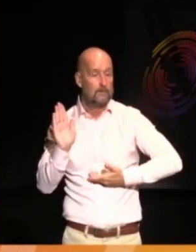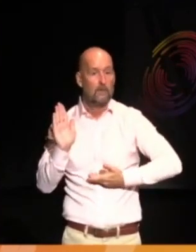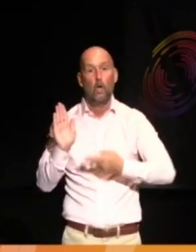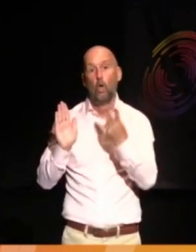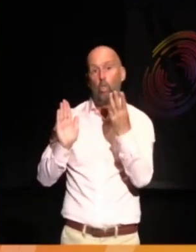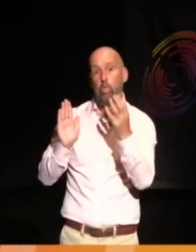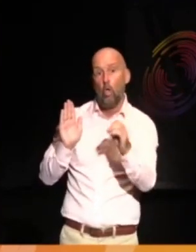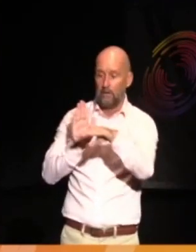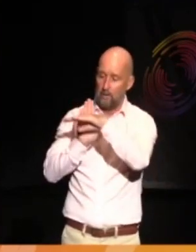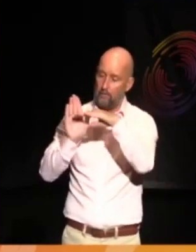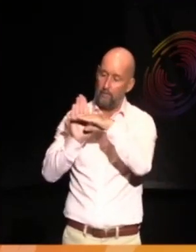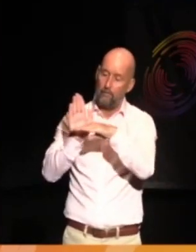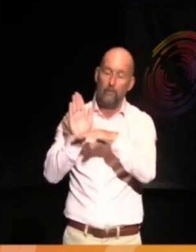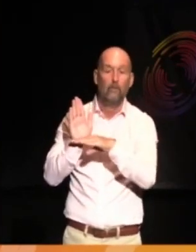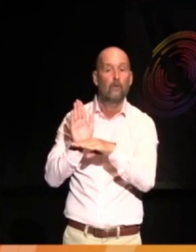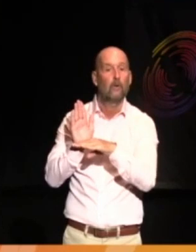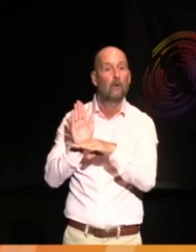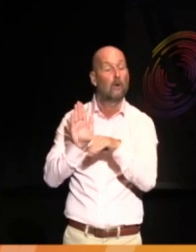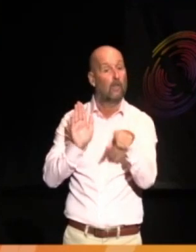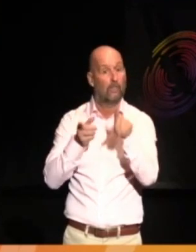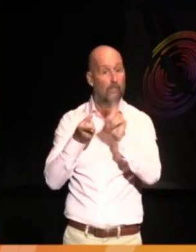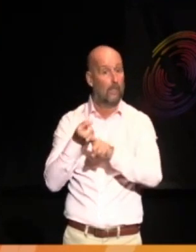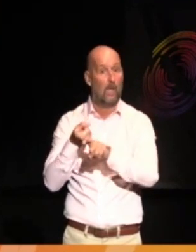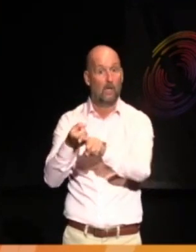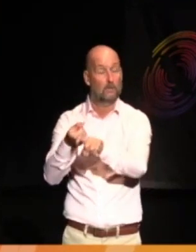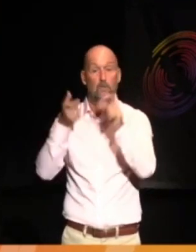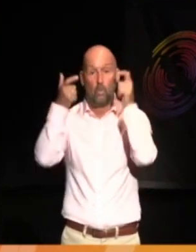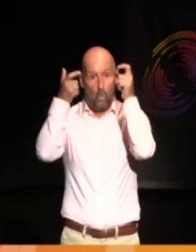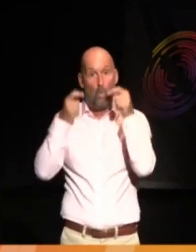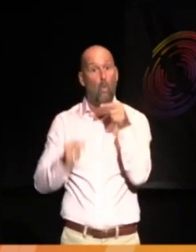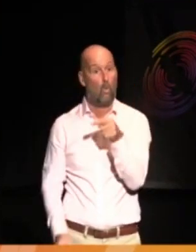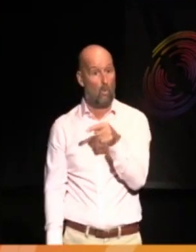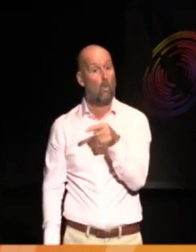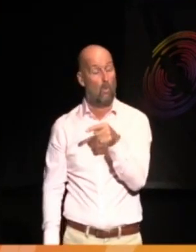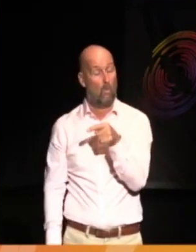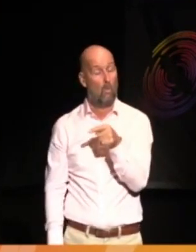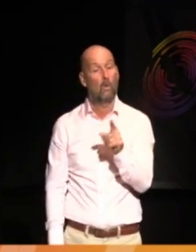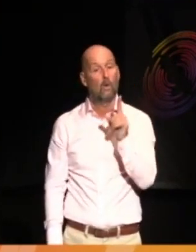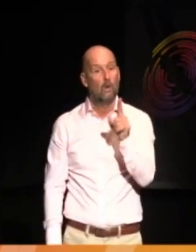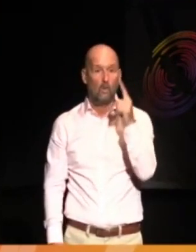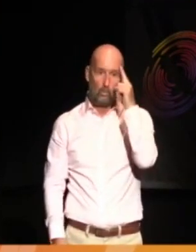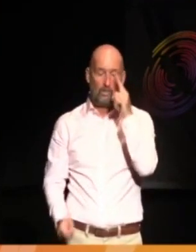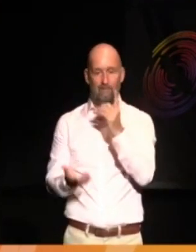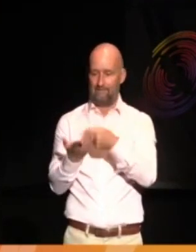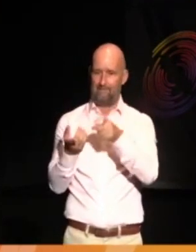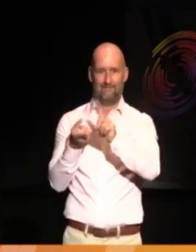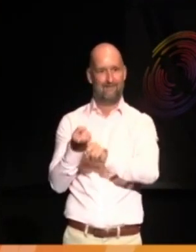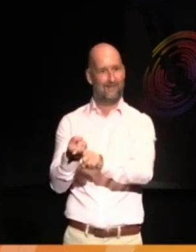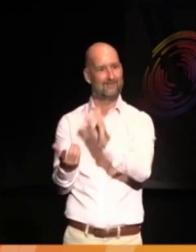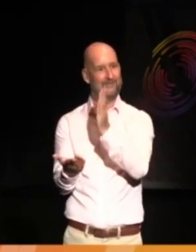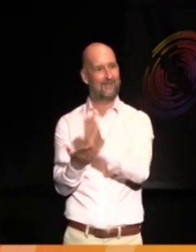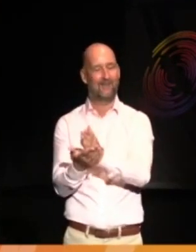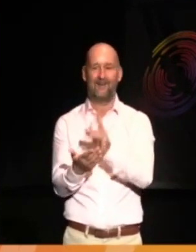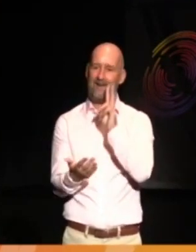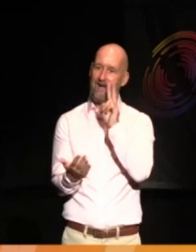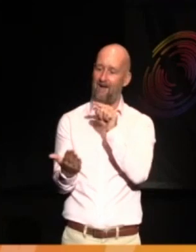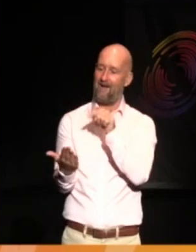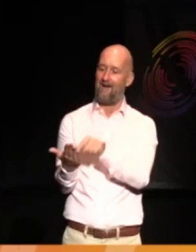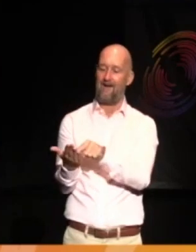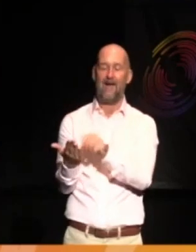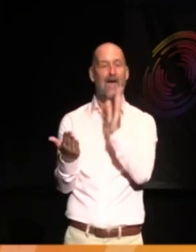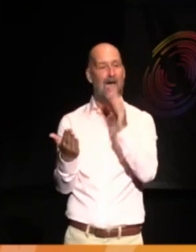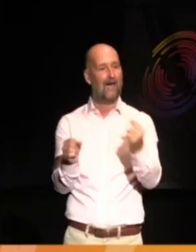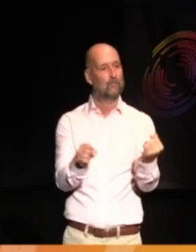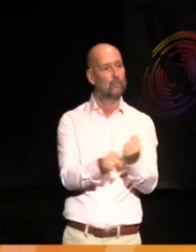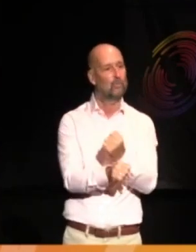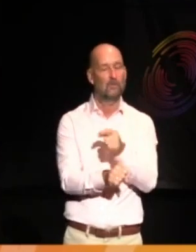in law. And we are always at a stage when rights that we think are certain, we suddenly think, I see they're conditional.